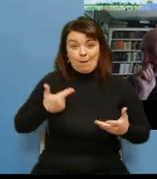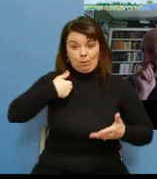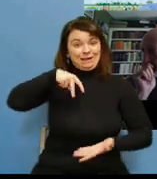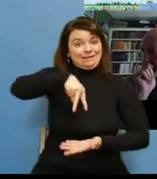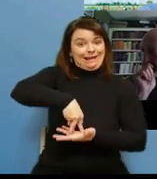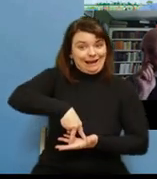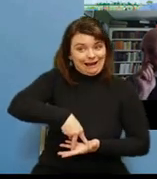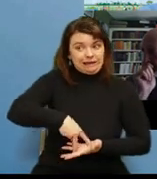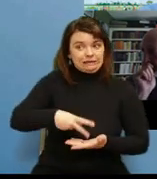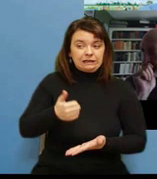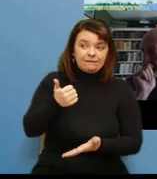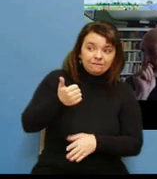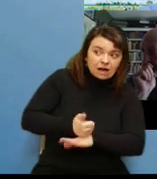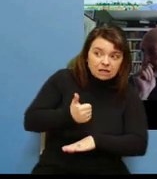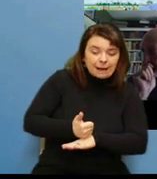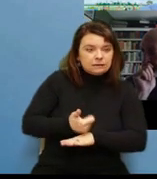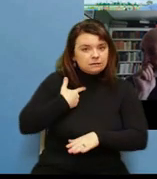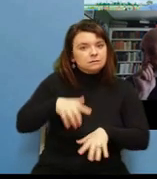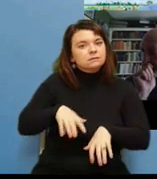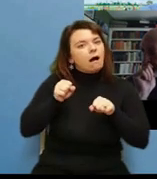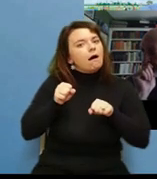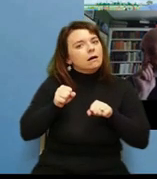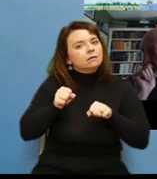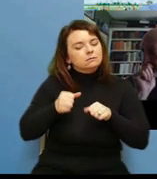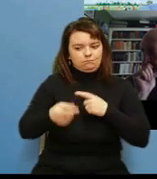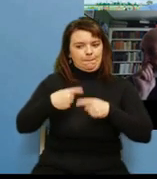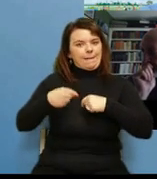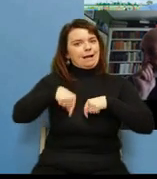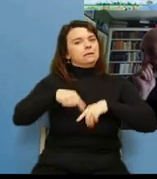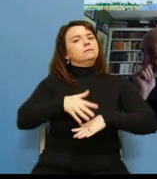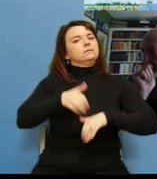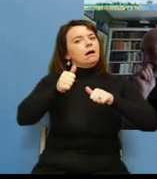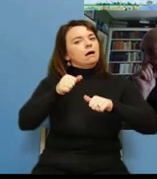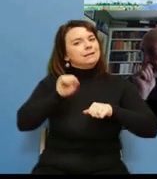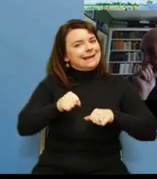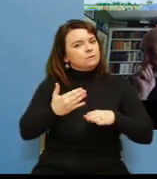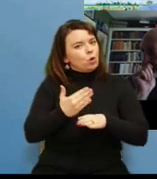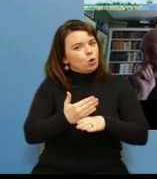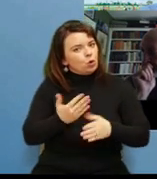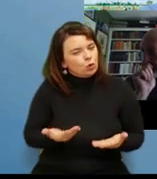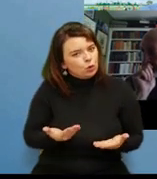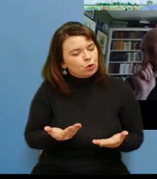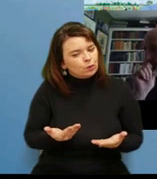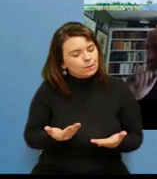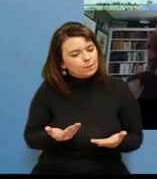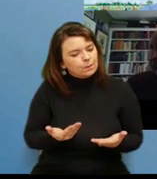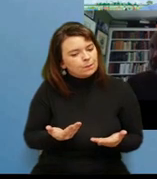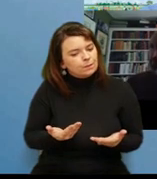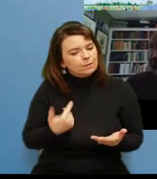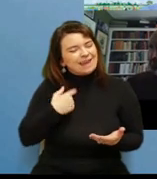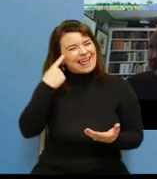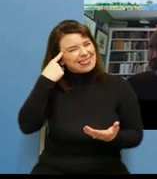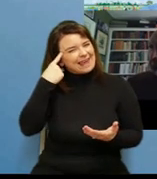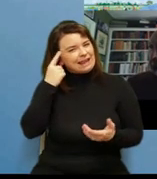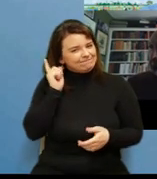where fundamentally kind of we're still at the beginning of the work. So